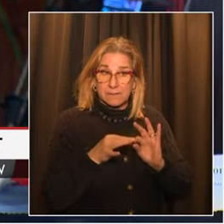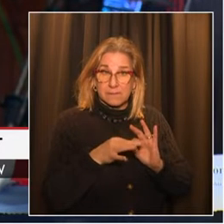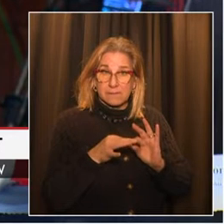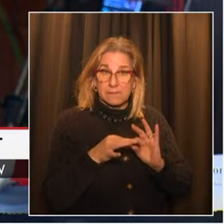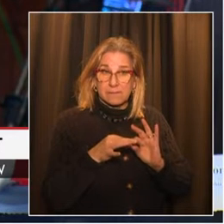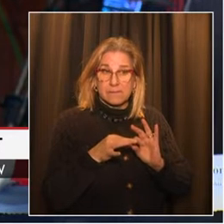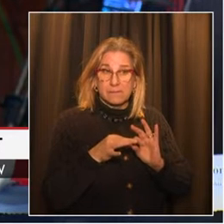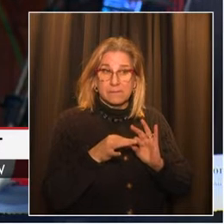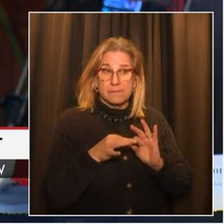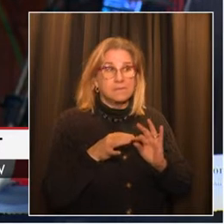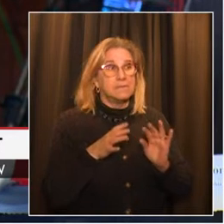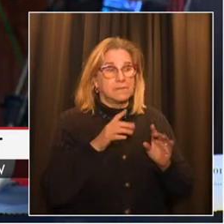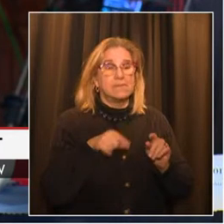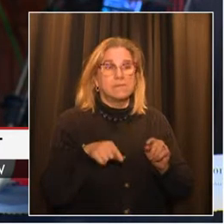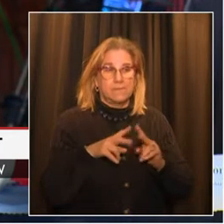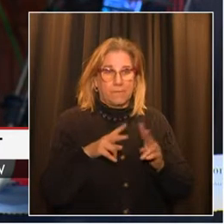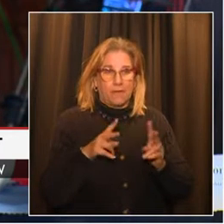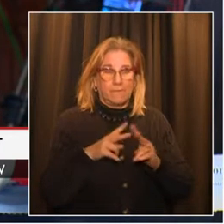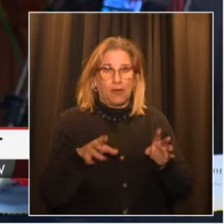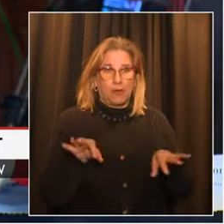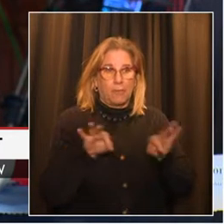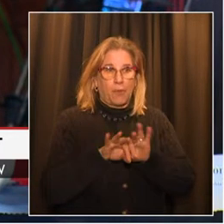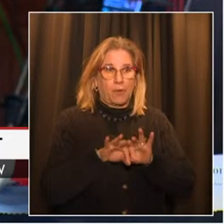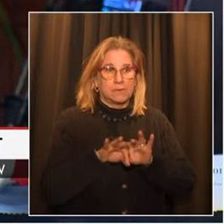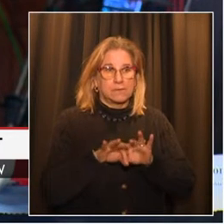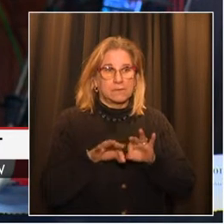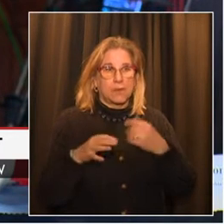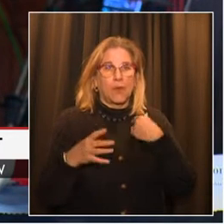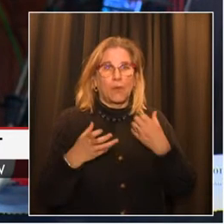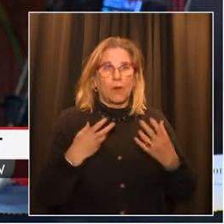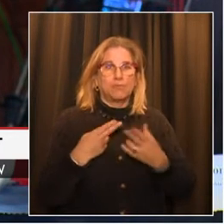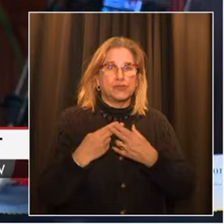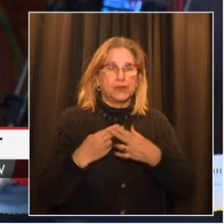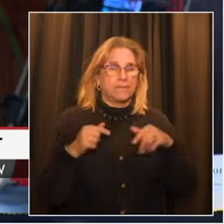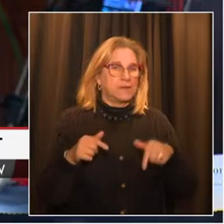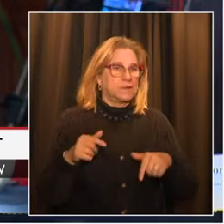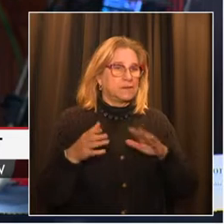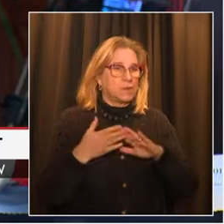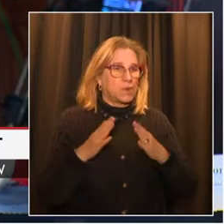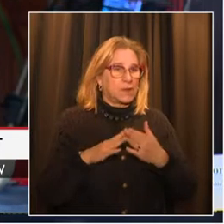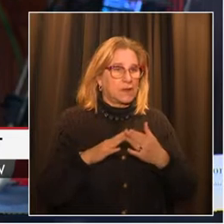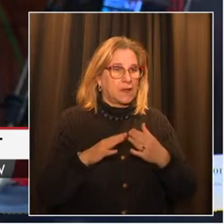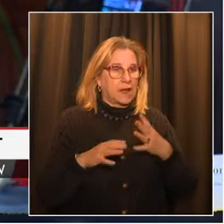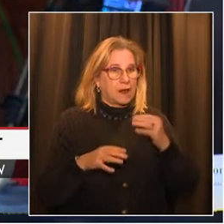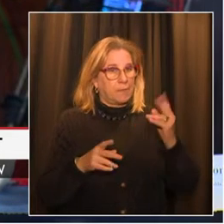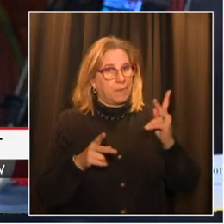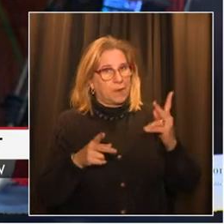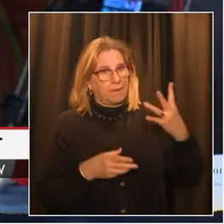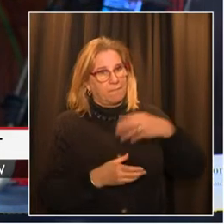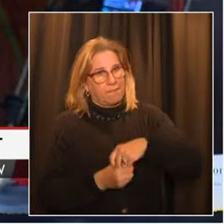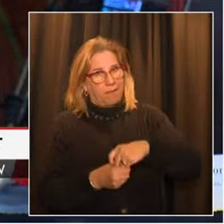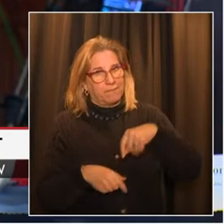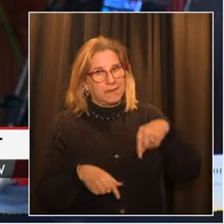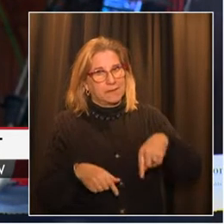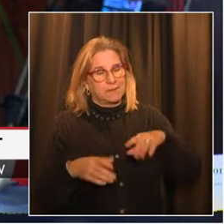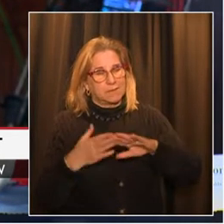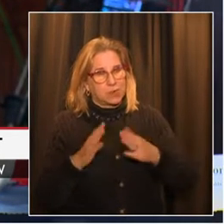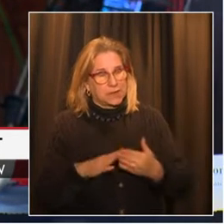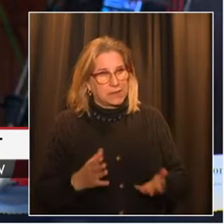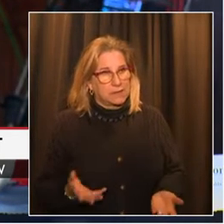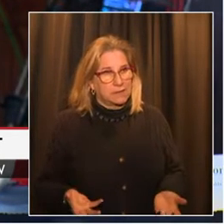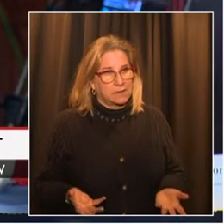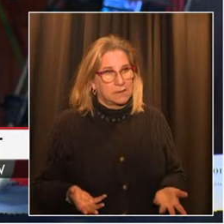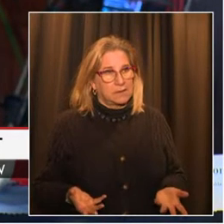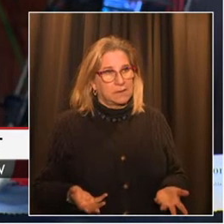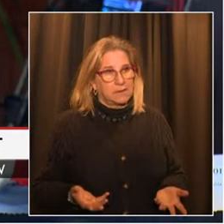we preserve and bolster the community and the institutions that undergird the community as we think about our future economic growth. When it